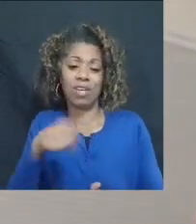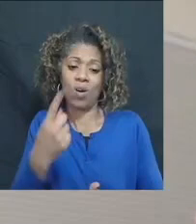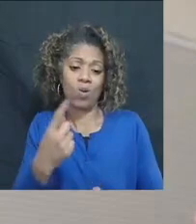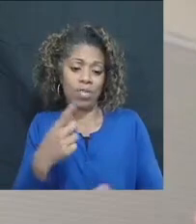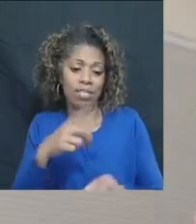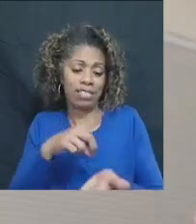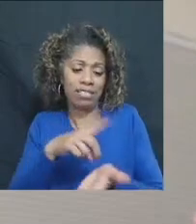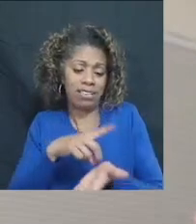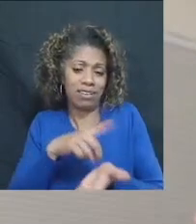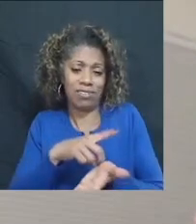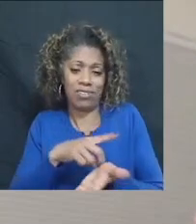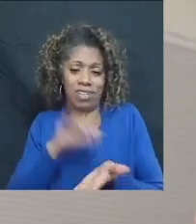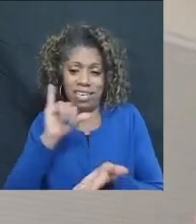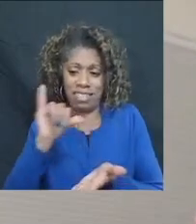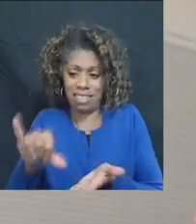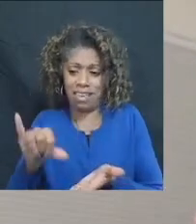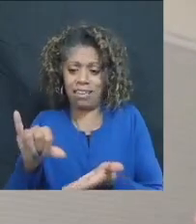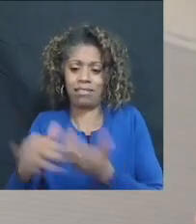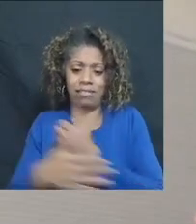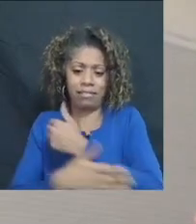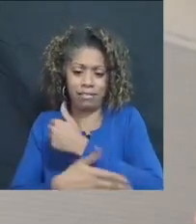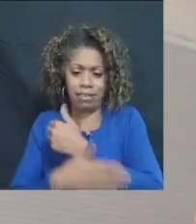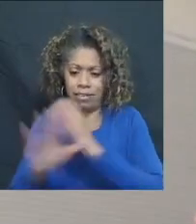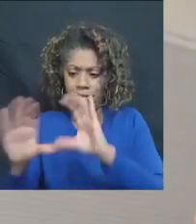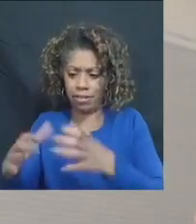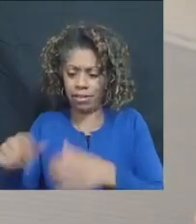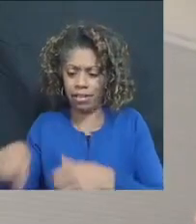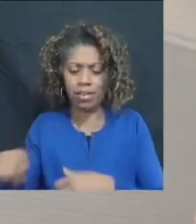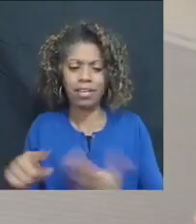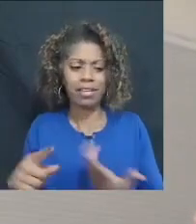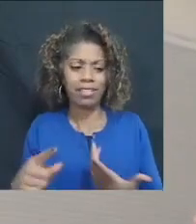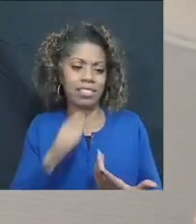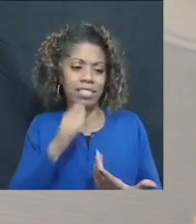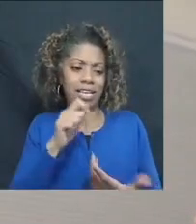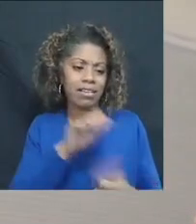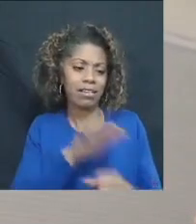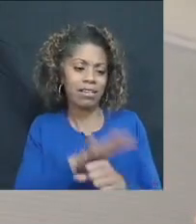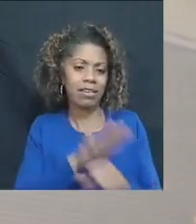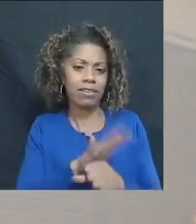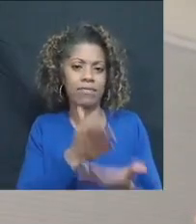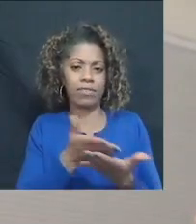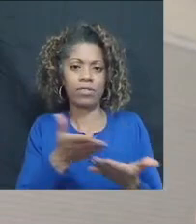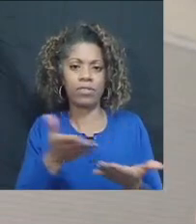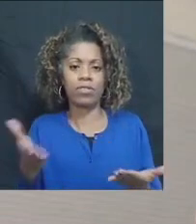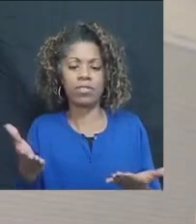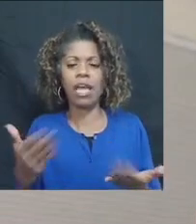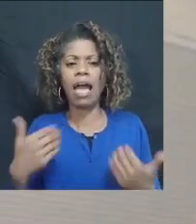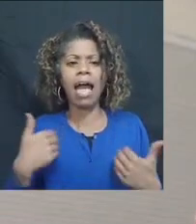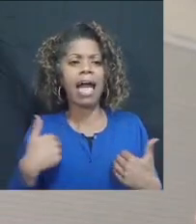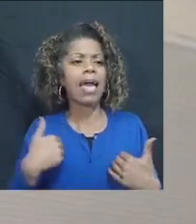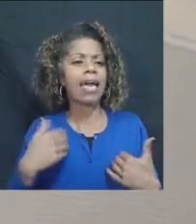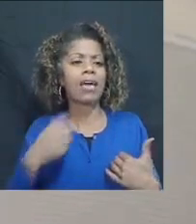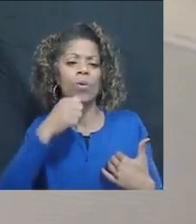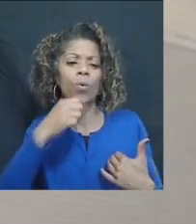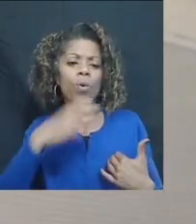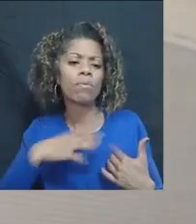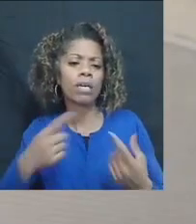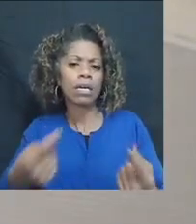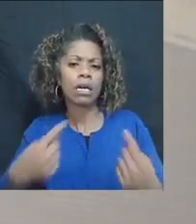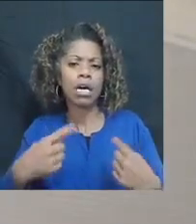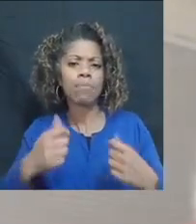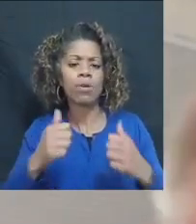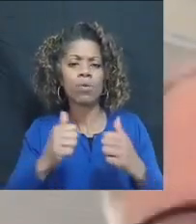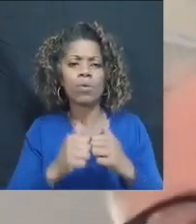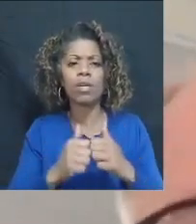county, very under-resourced. And I had women coming in with end-stage breast cancer, or men coming in with really